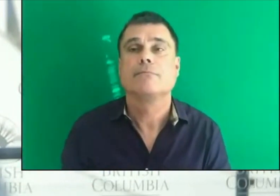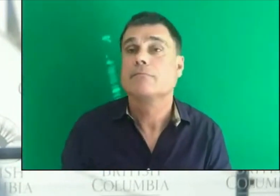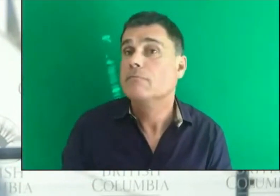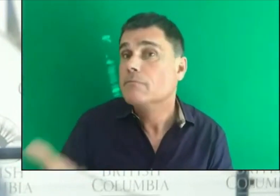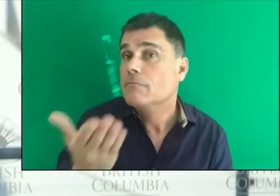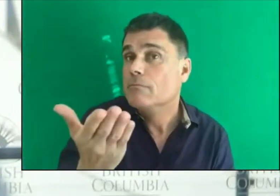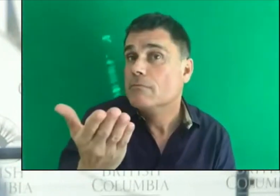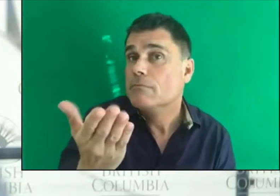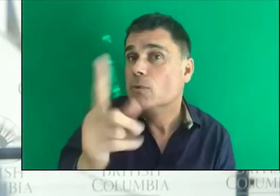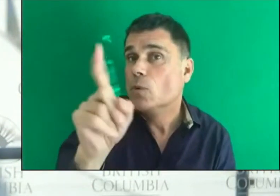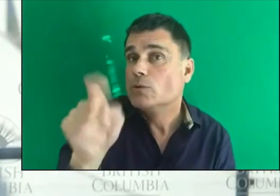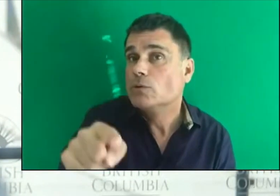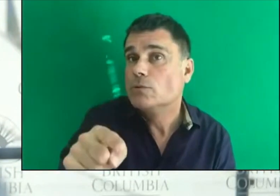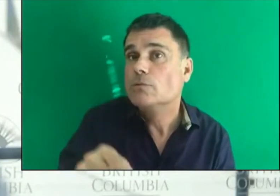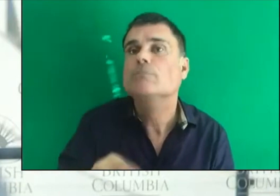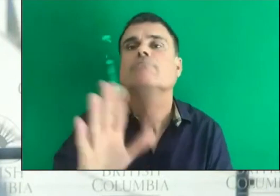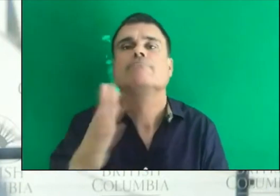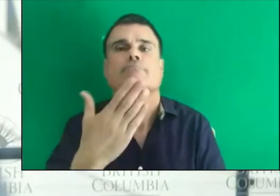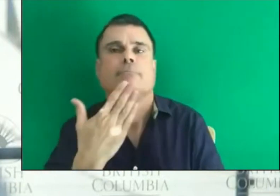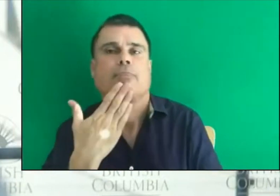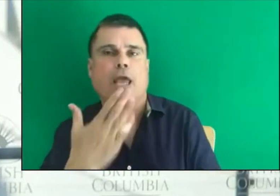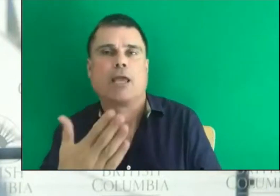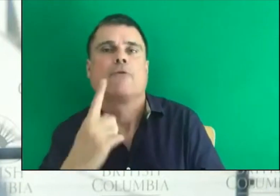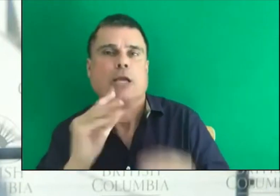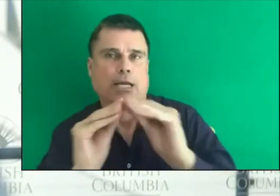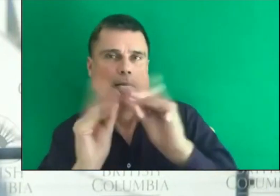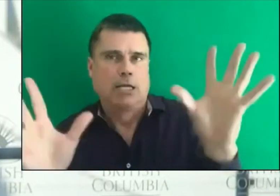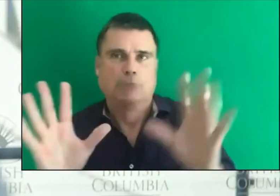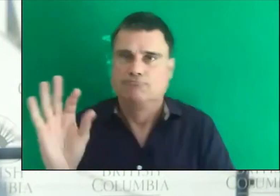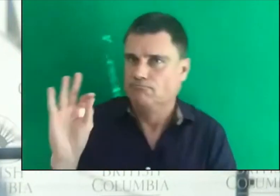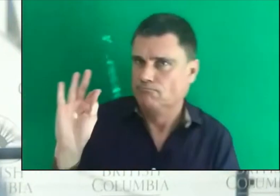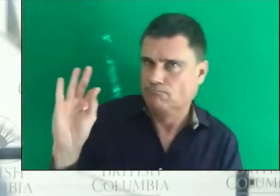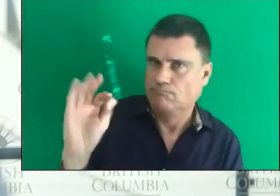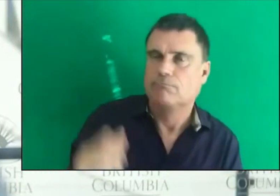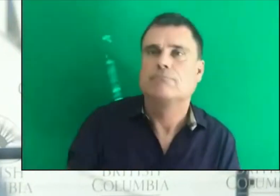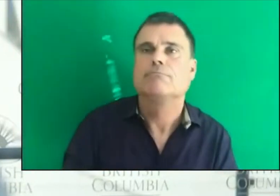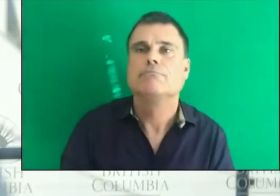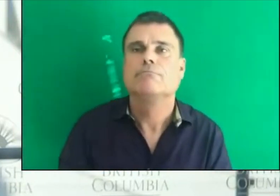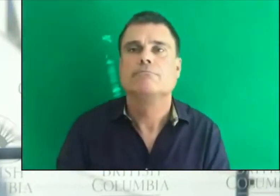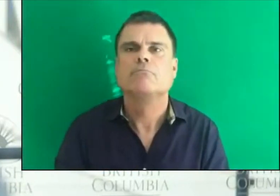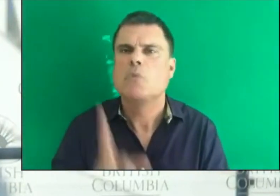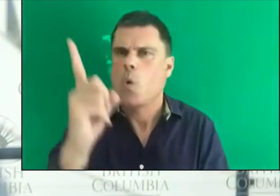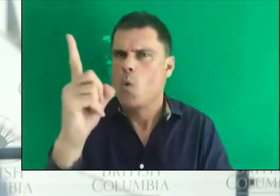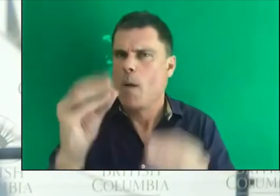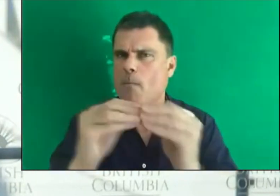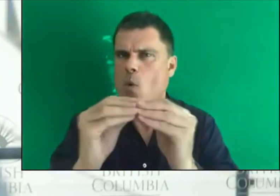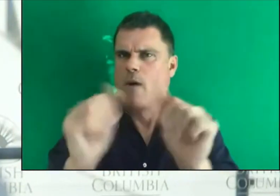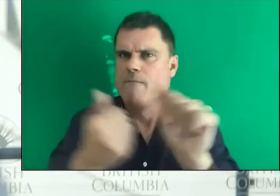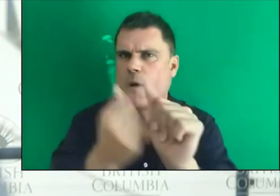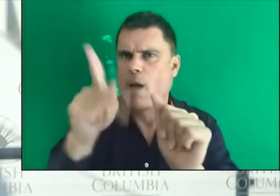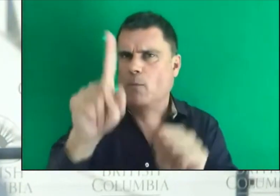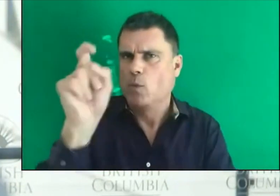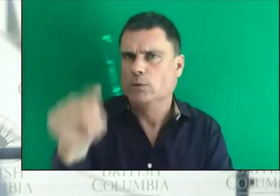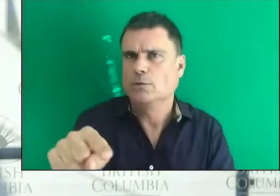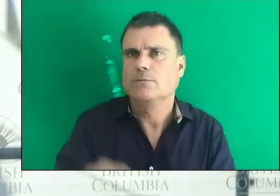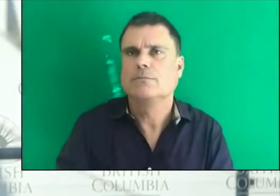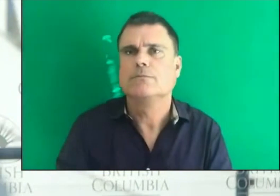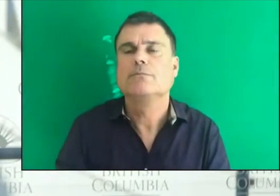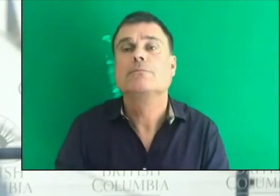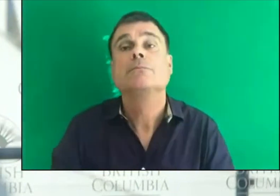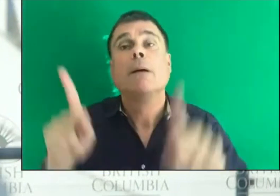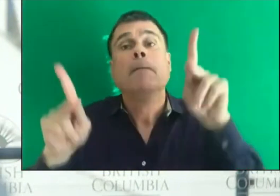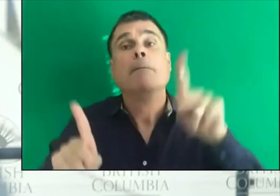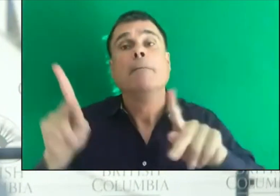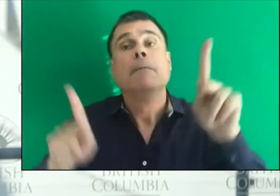yet. So the mass gathering restrictions apply there. In terms of going